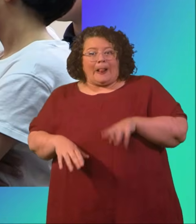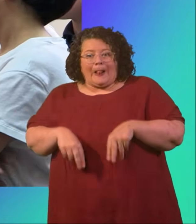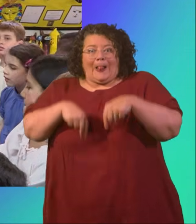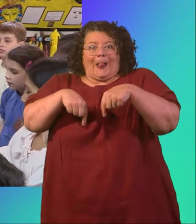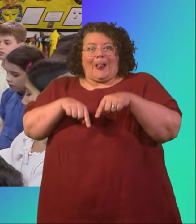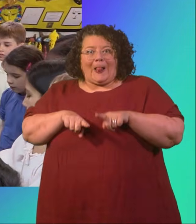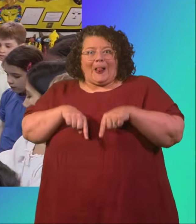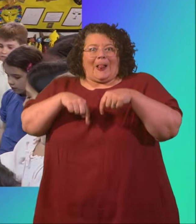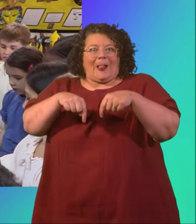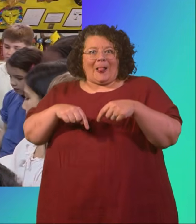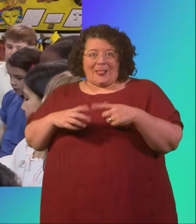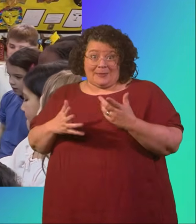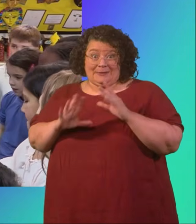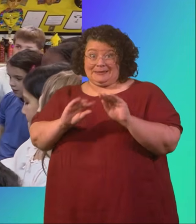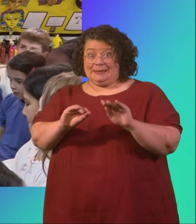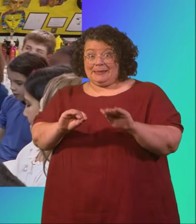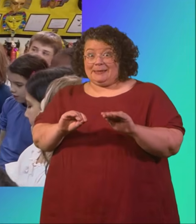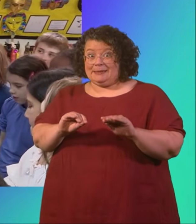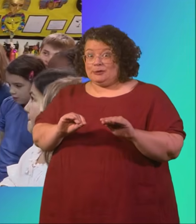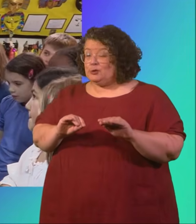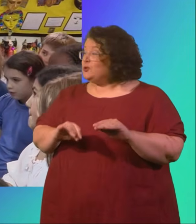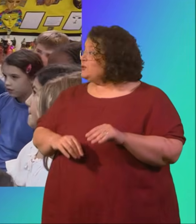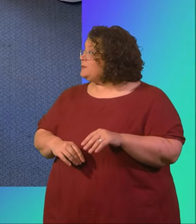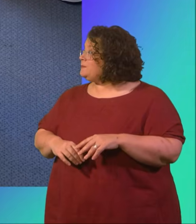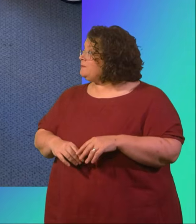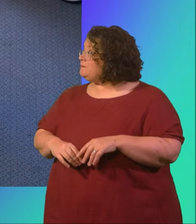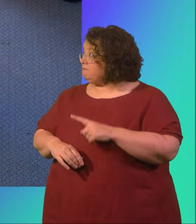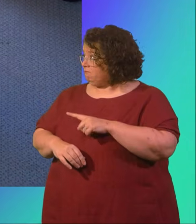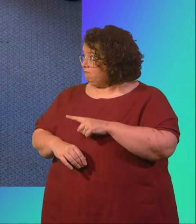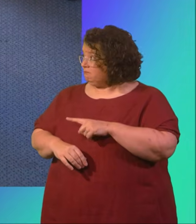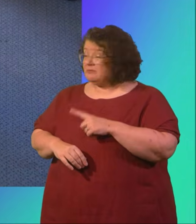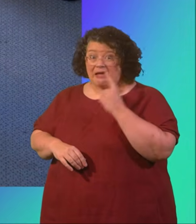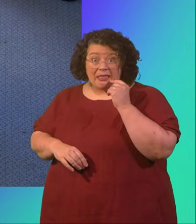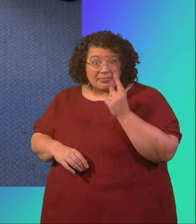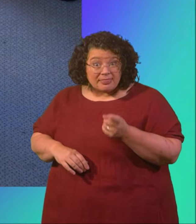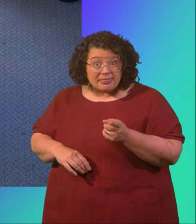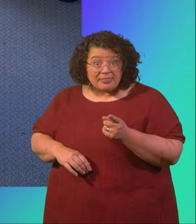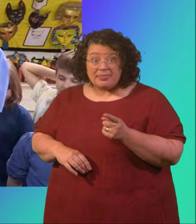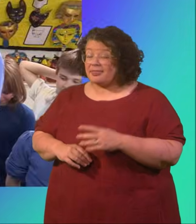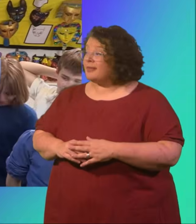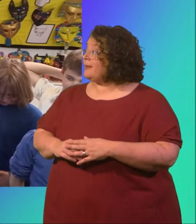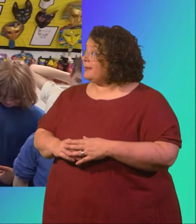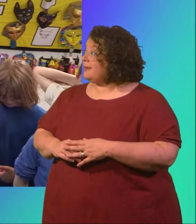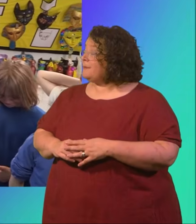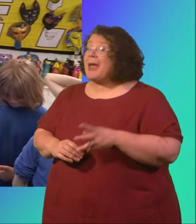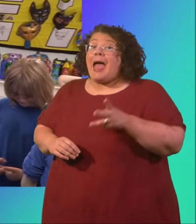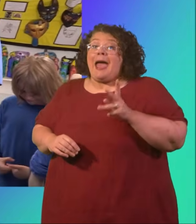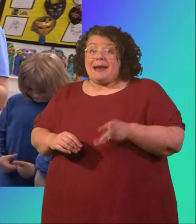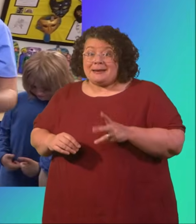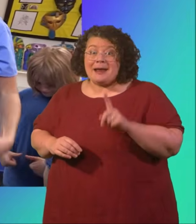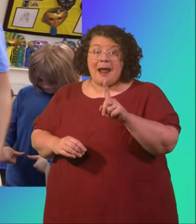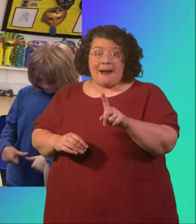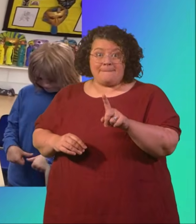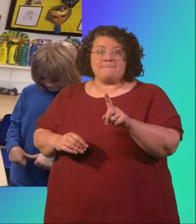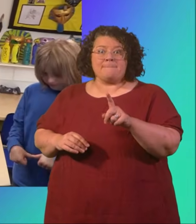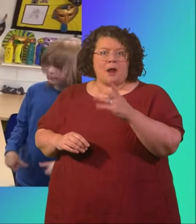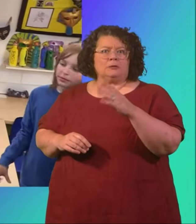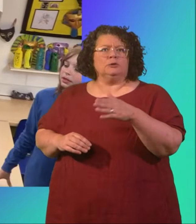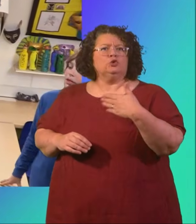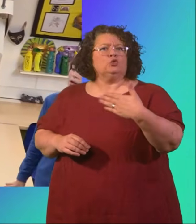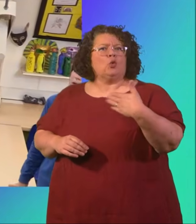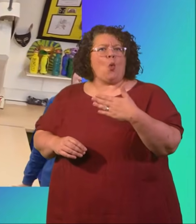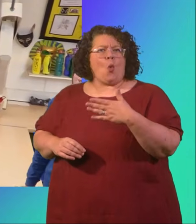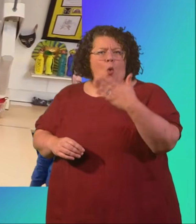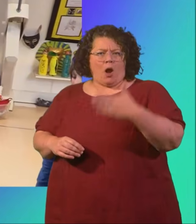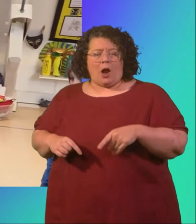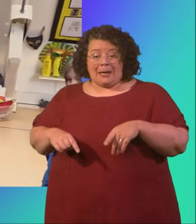trick. So, Xand, stand there. Can you stand on your tiptoes? Look at that. Well done. So, Xand, I want you to stand against the door. And I just want the